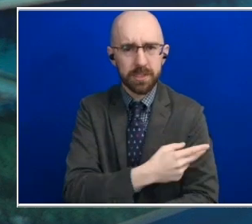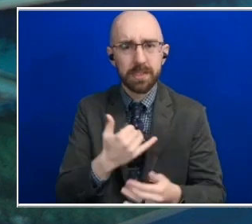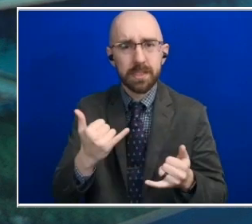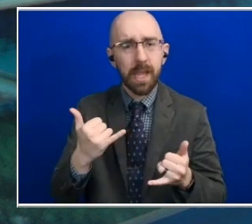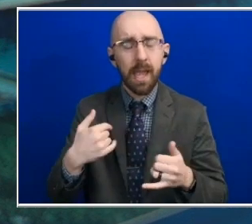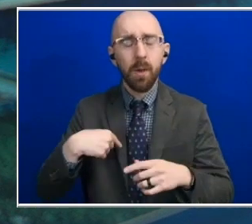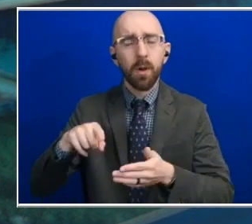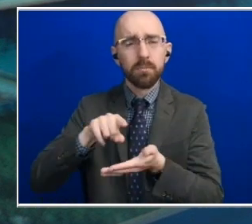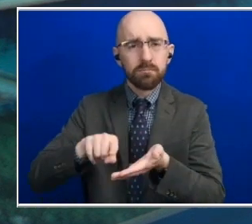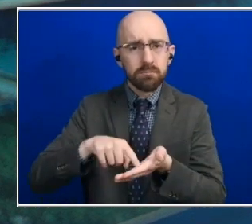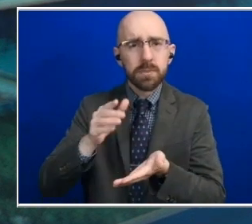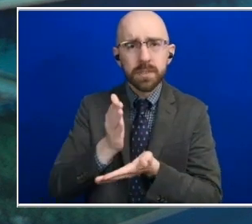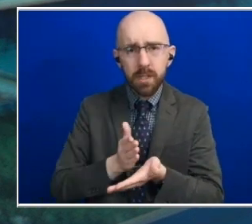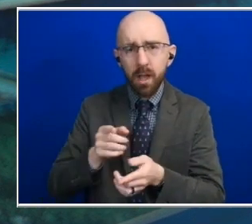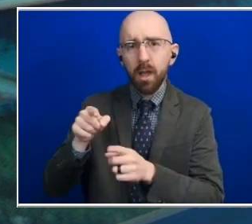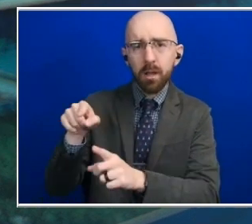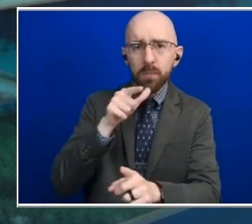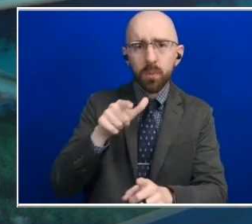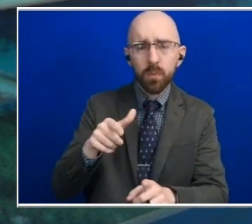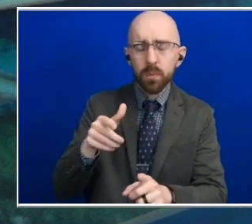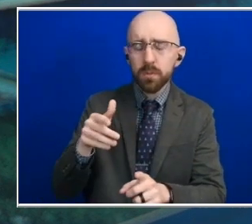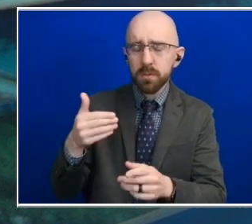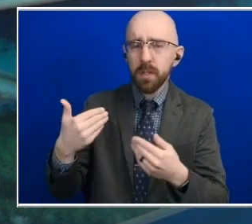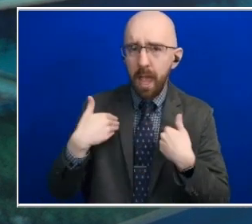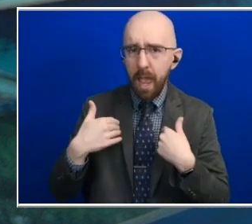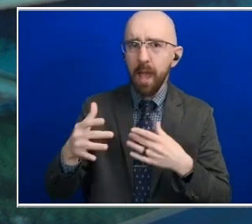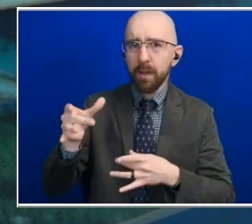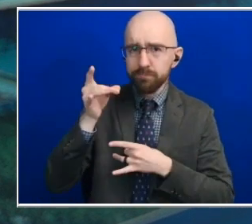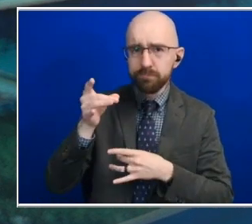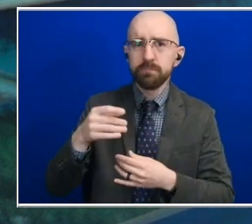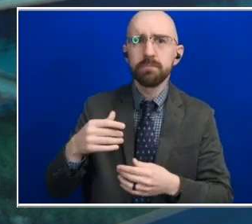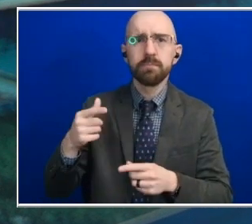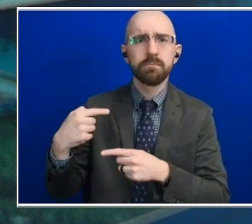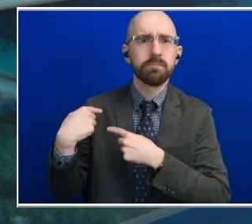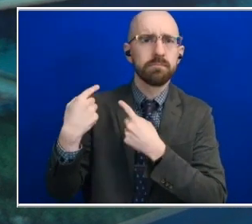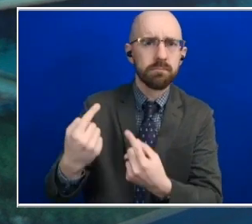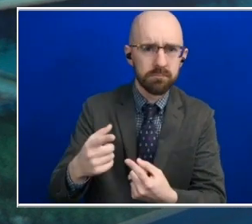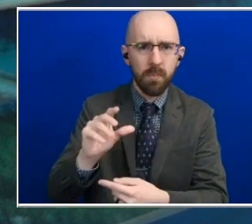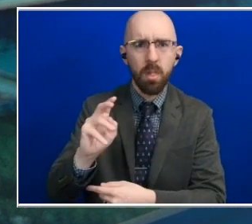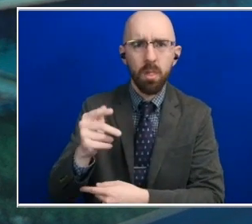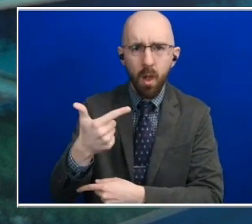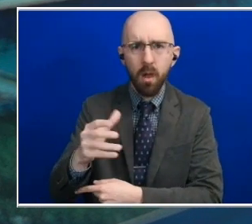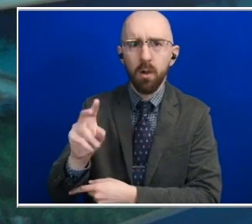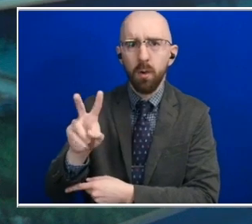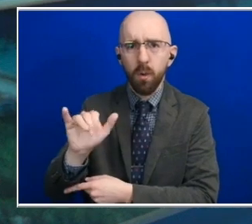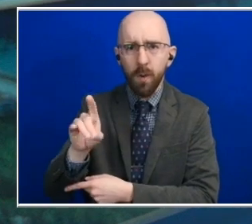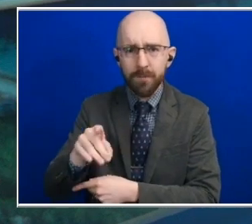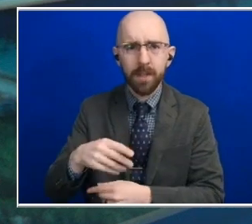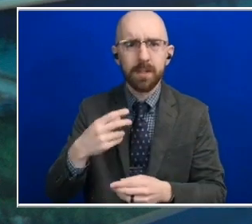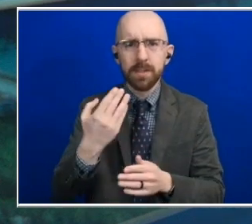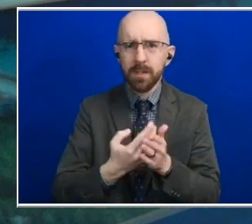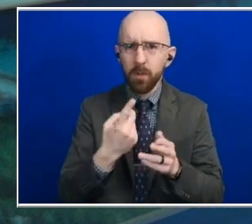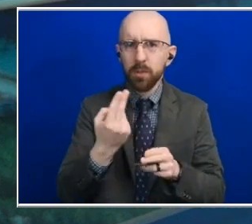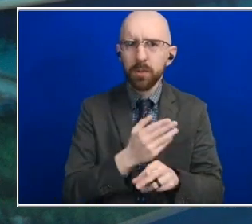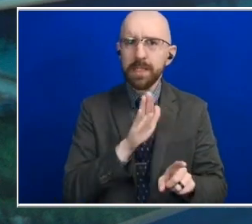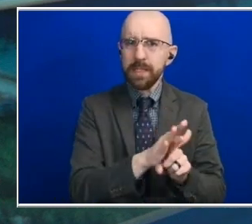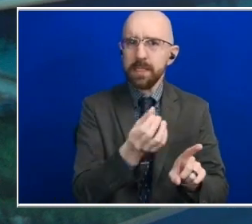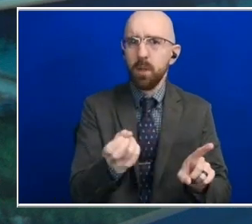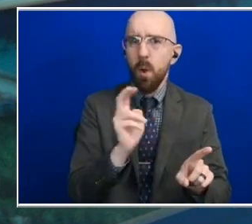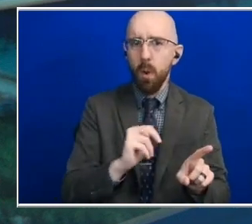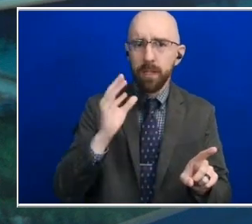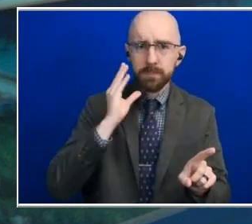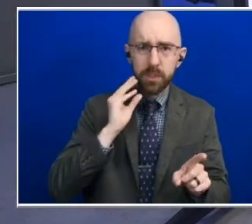long COVID research and hearing a little from someone who is using his own long COVID experience to connect with